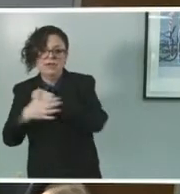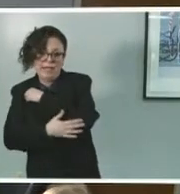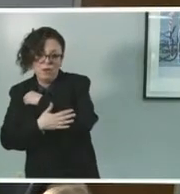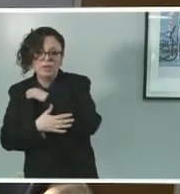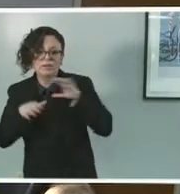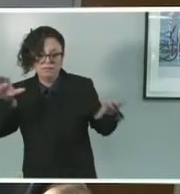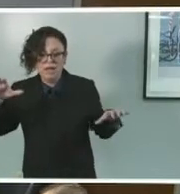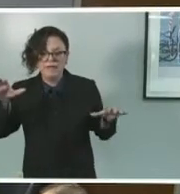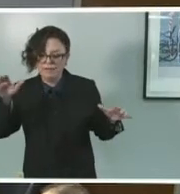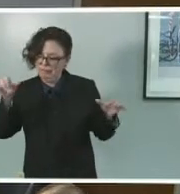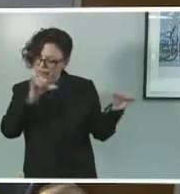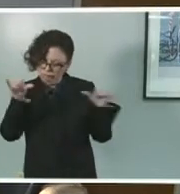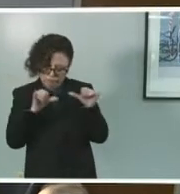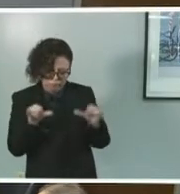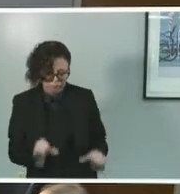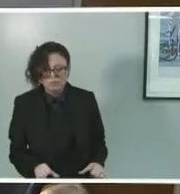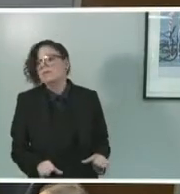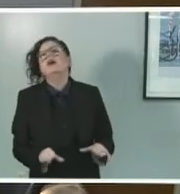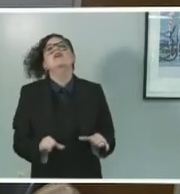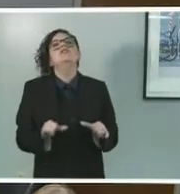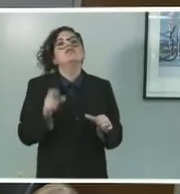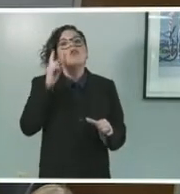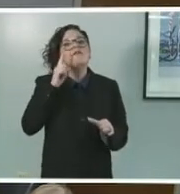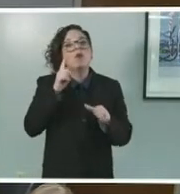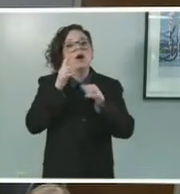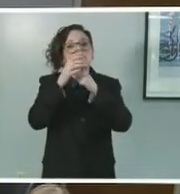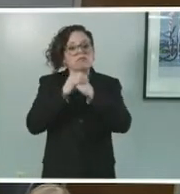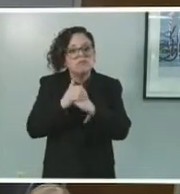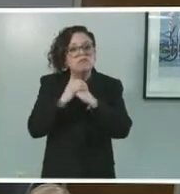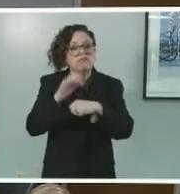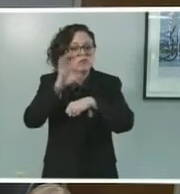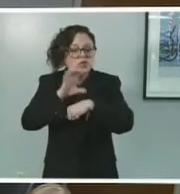churches, places of worship, do it online, not in person.